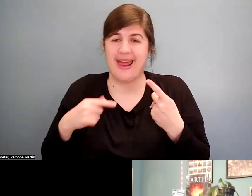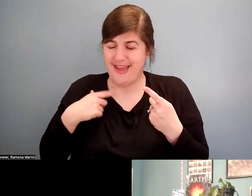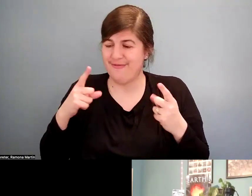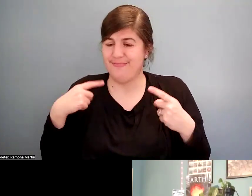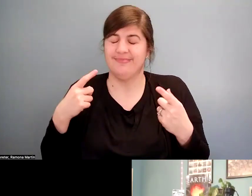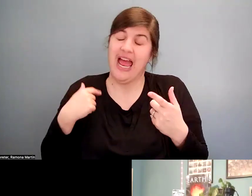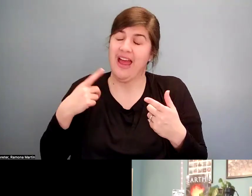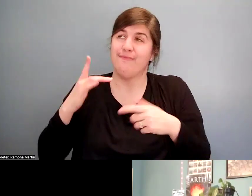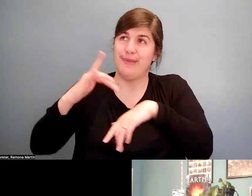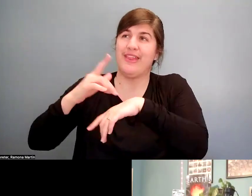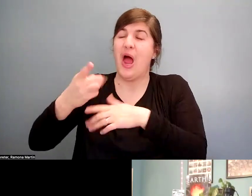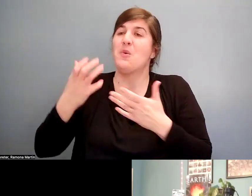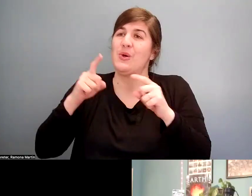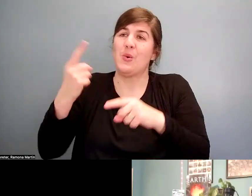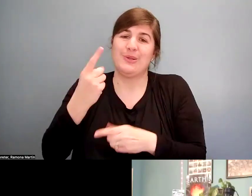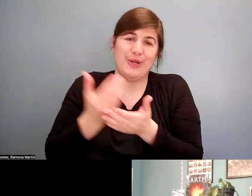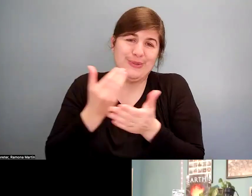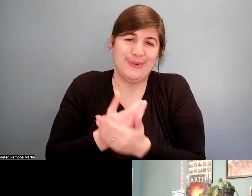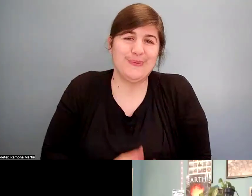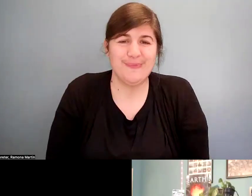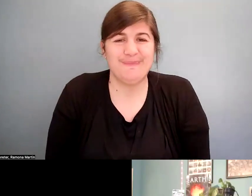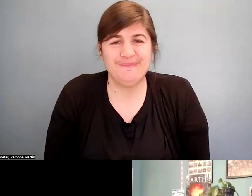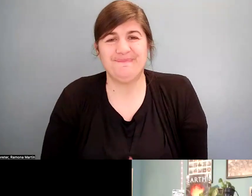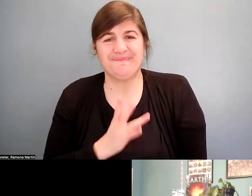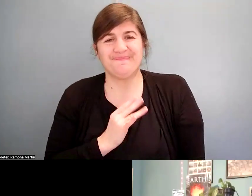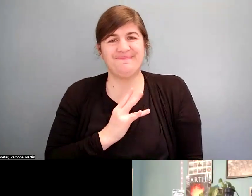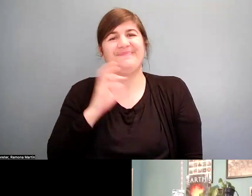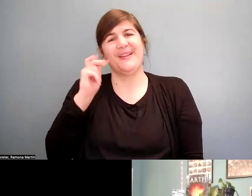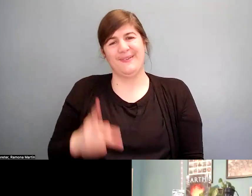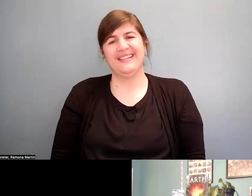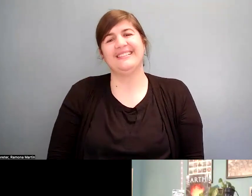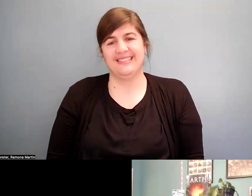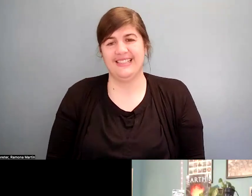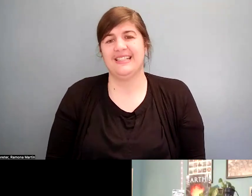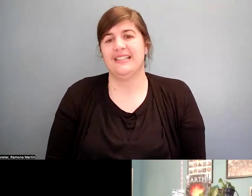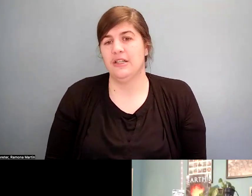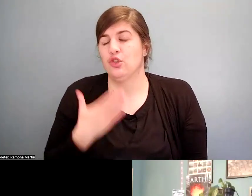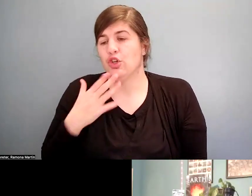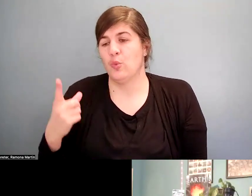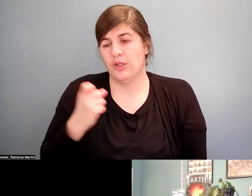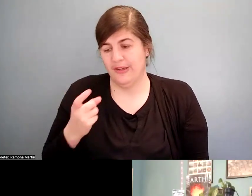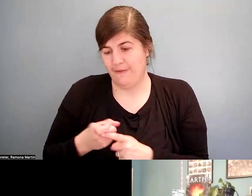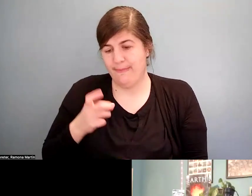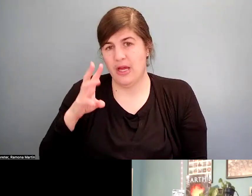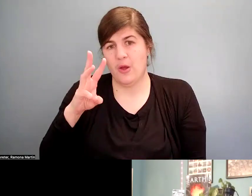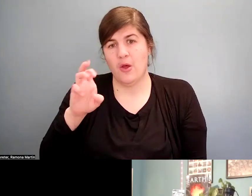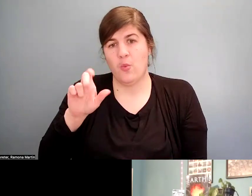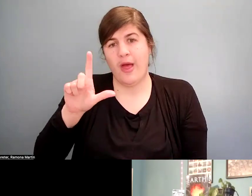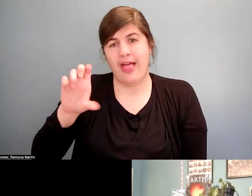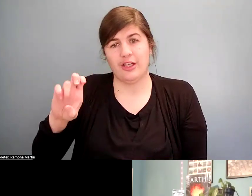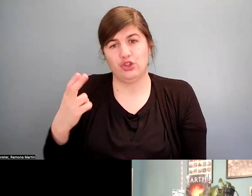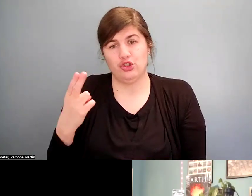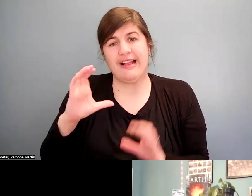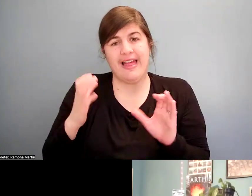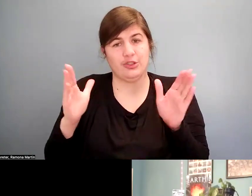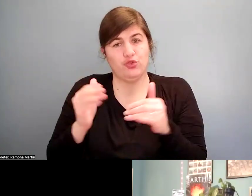so I want to go somewhere new. Want to go somewhere new. Very cool. All right, got a good question from the Welch classroom, I think. How